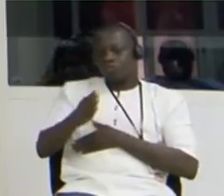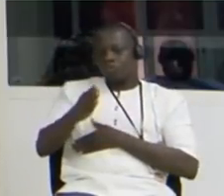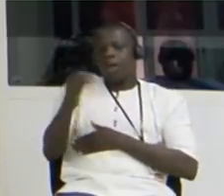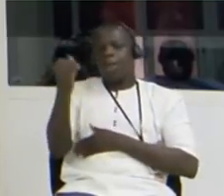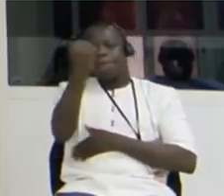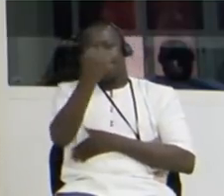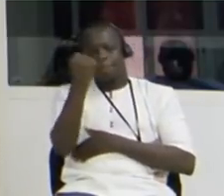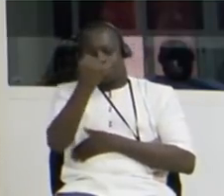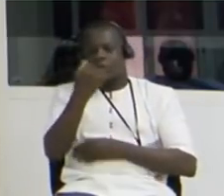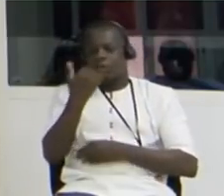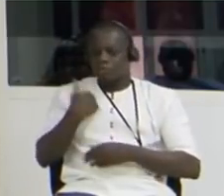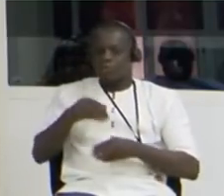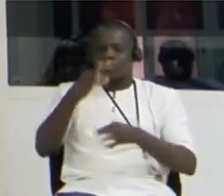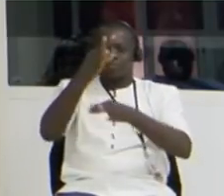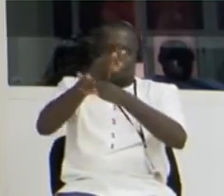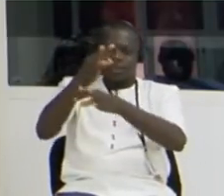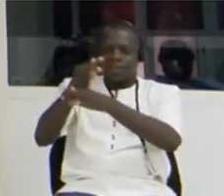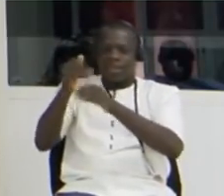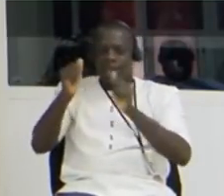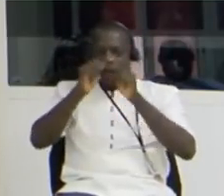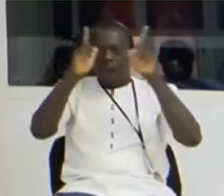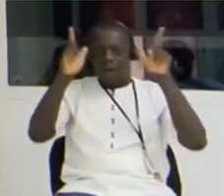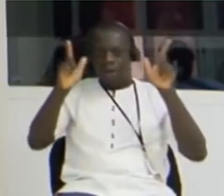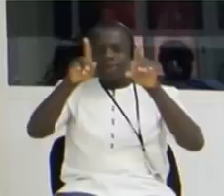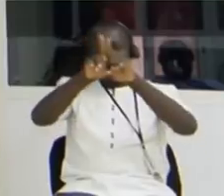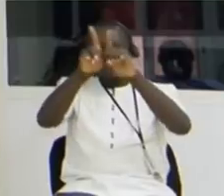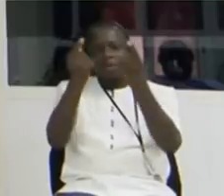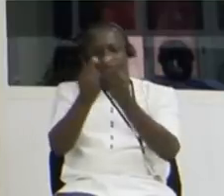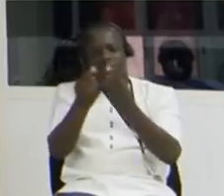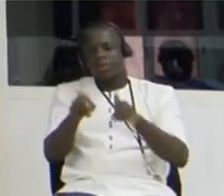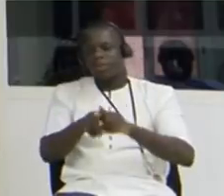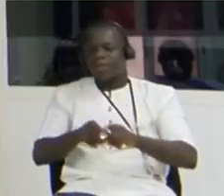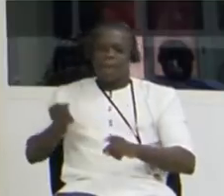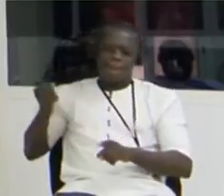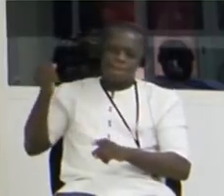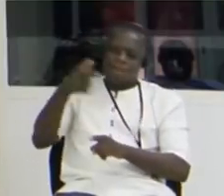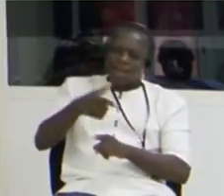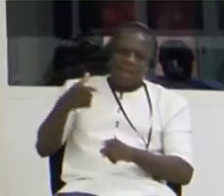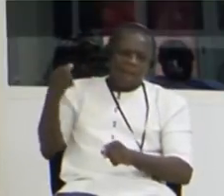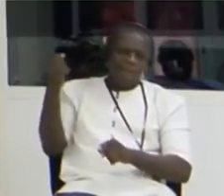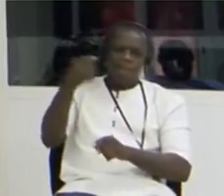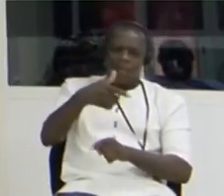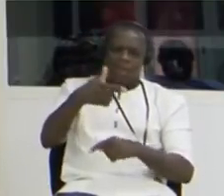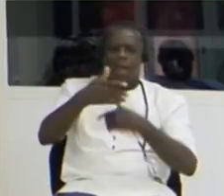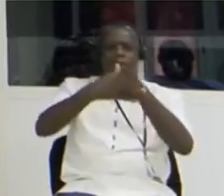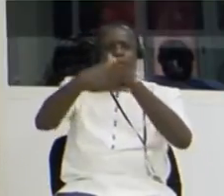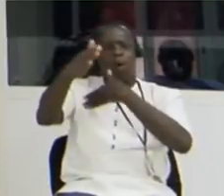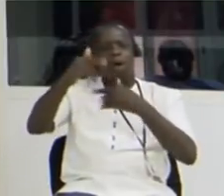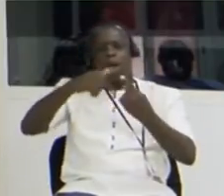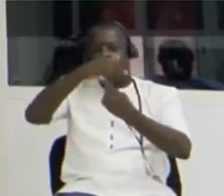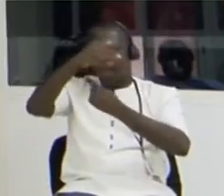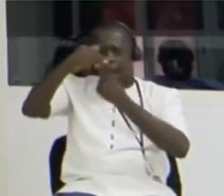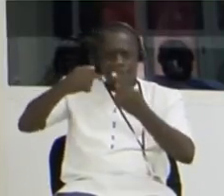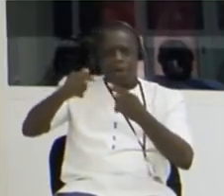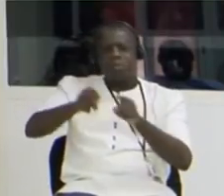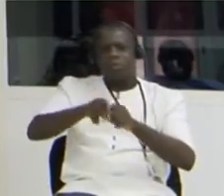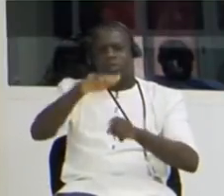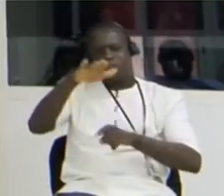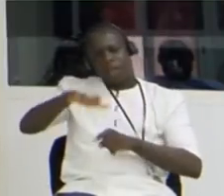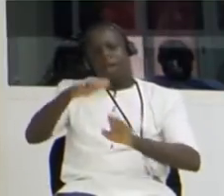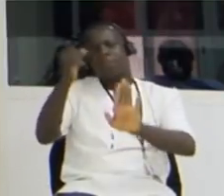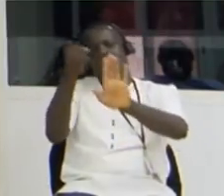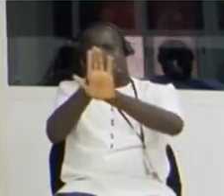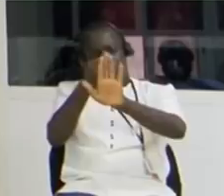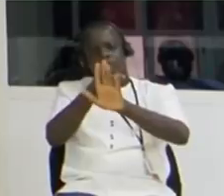sensitization, the department invested a lot when it comes to the issue of child protection. It invested a lot.